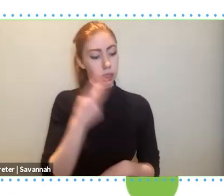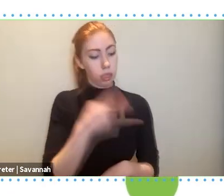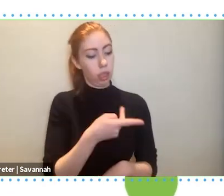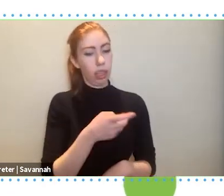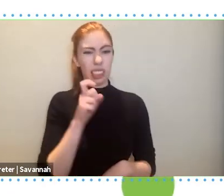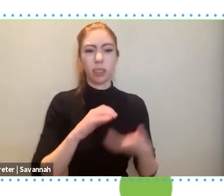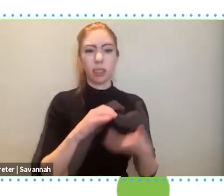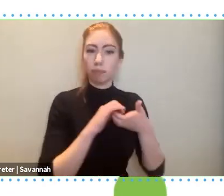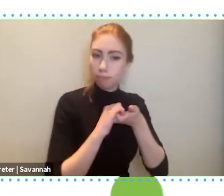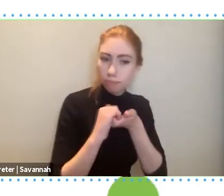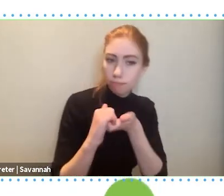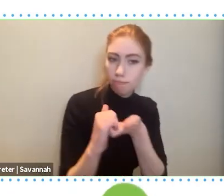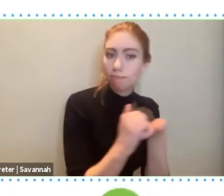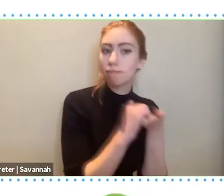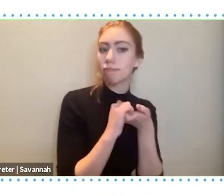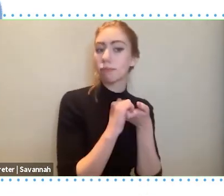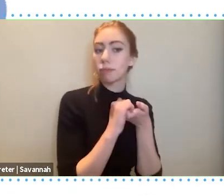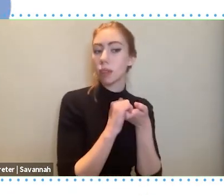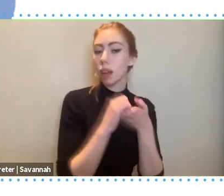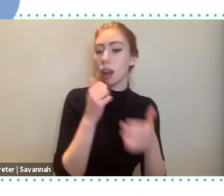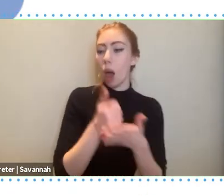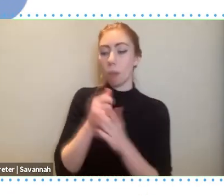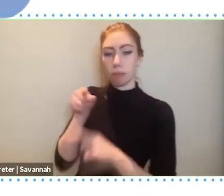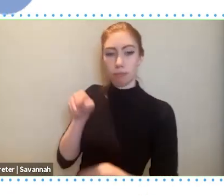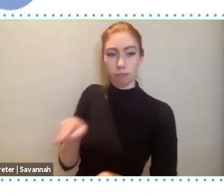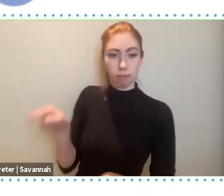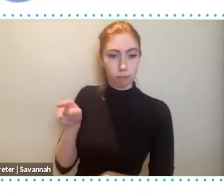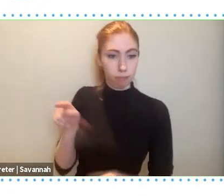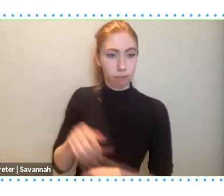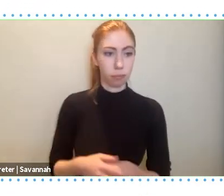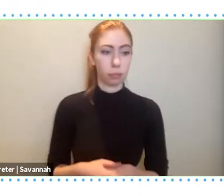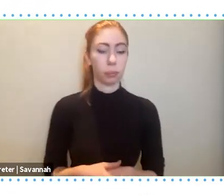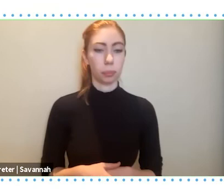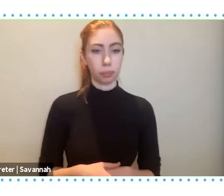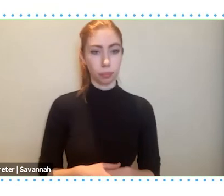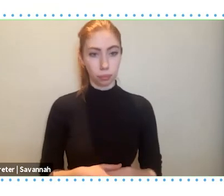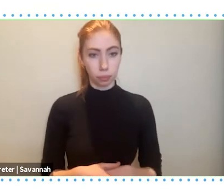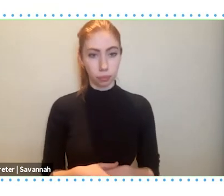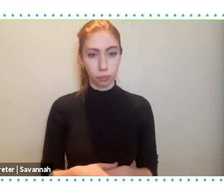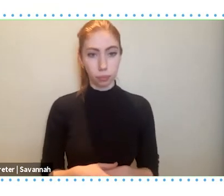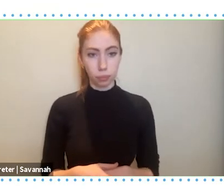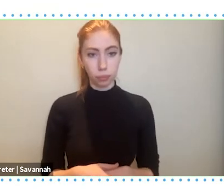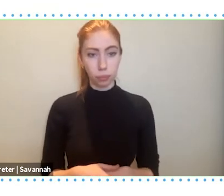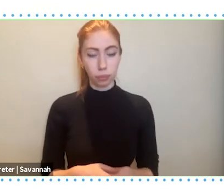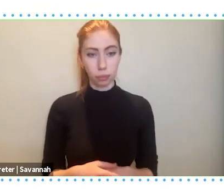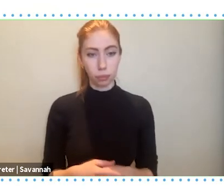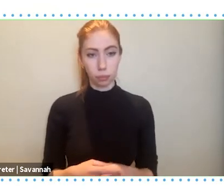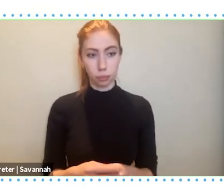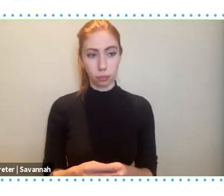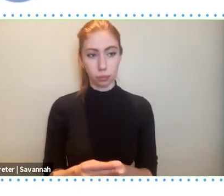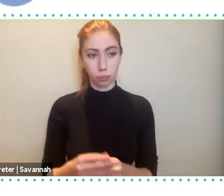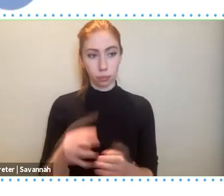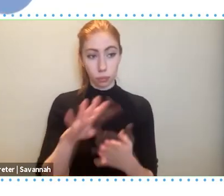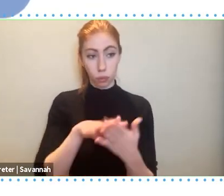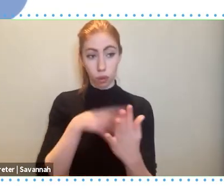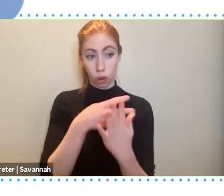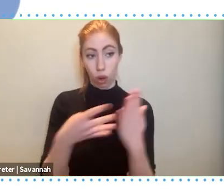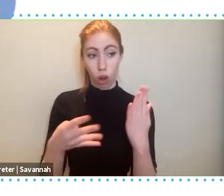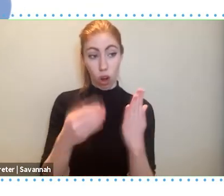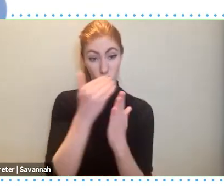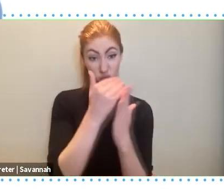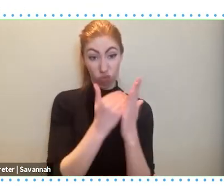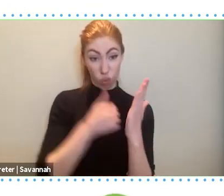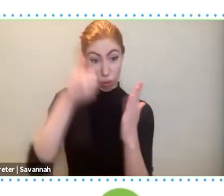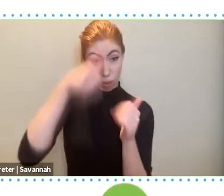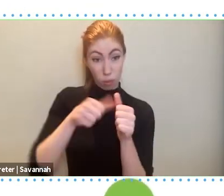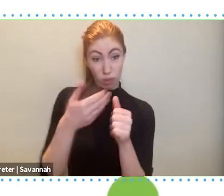happen. And meanwhile, going back to the teal appeal, it feels like that's a good emergency tool for